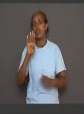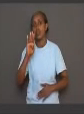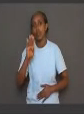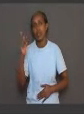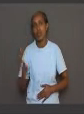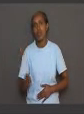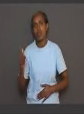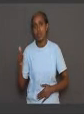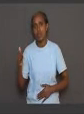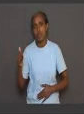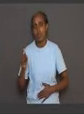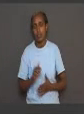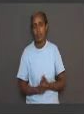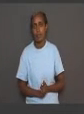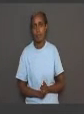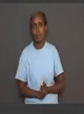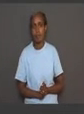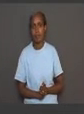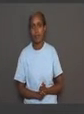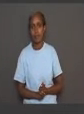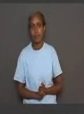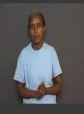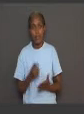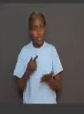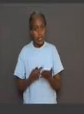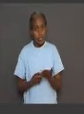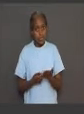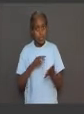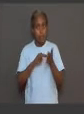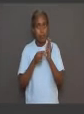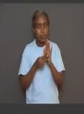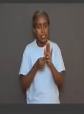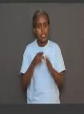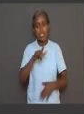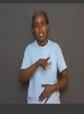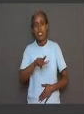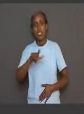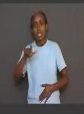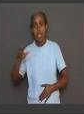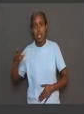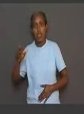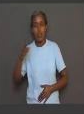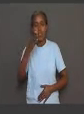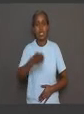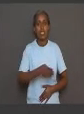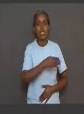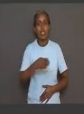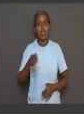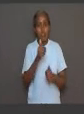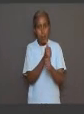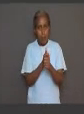b over a. This means that the line of a graph will